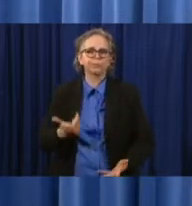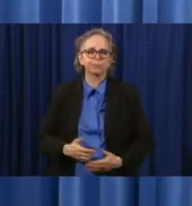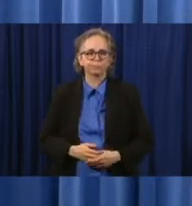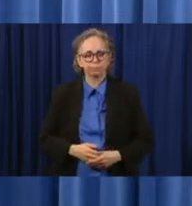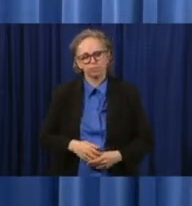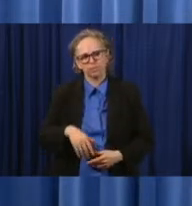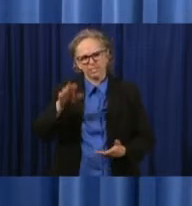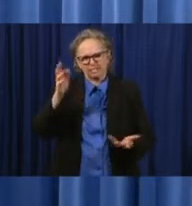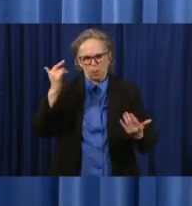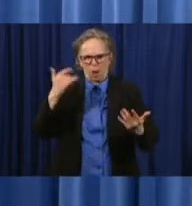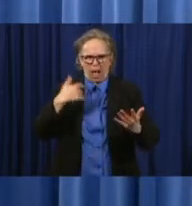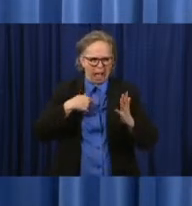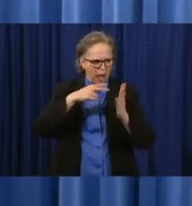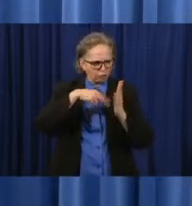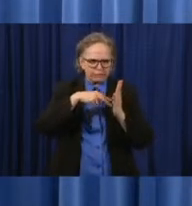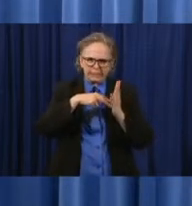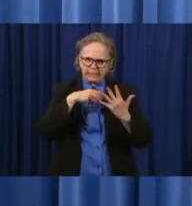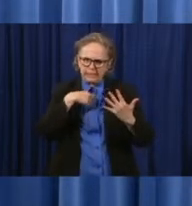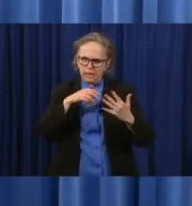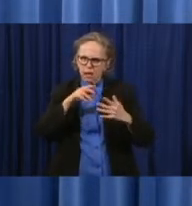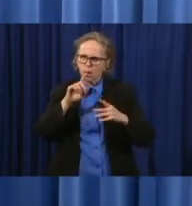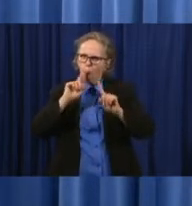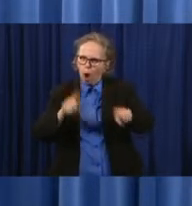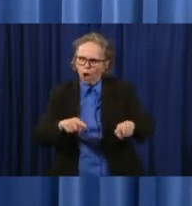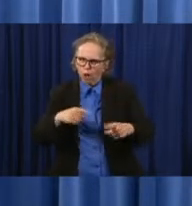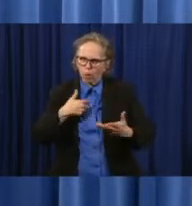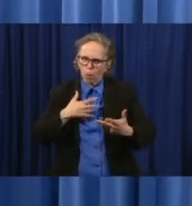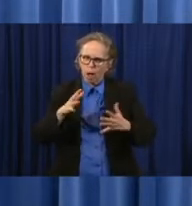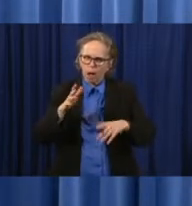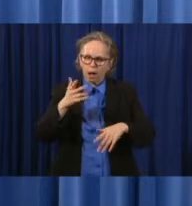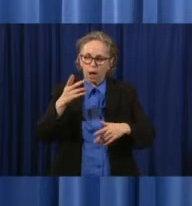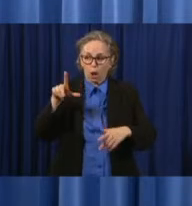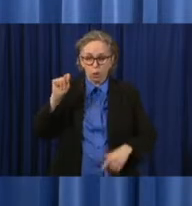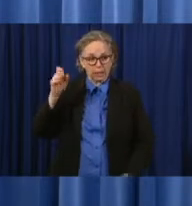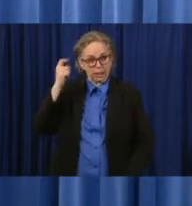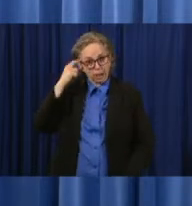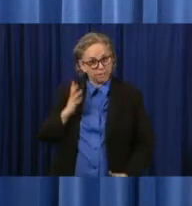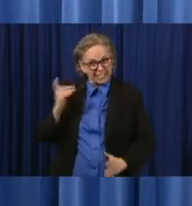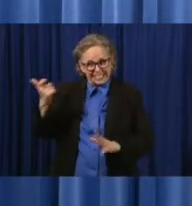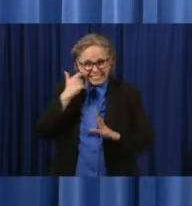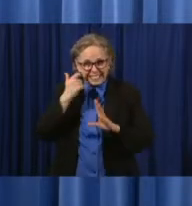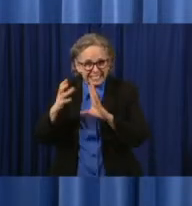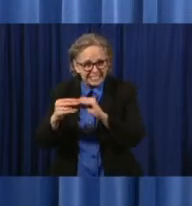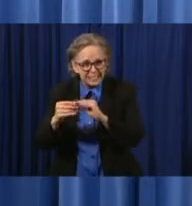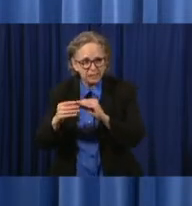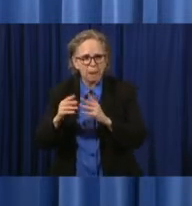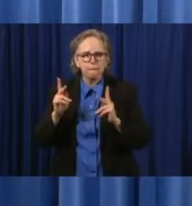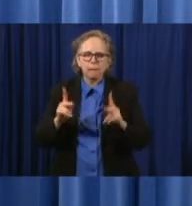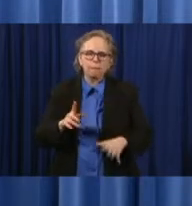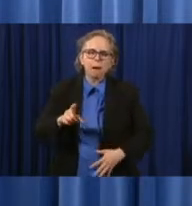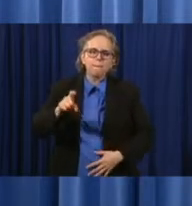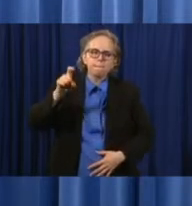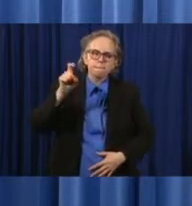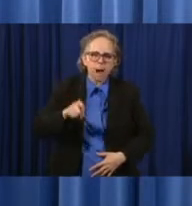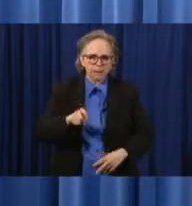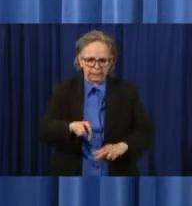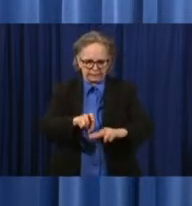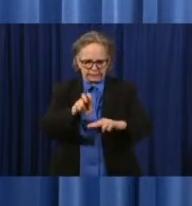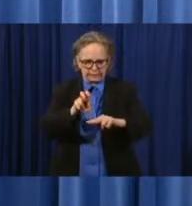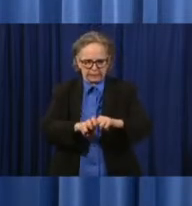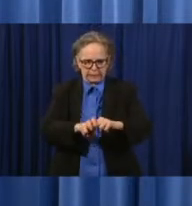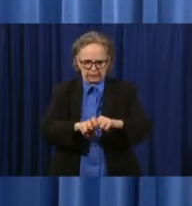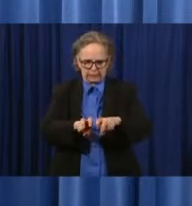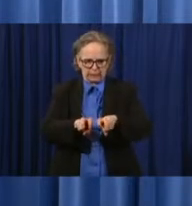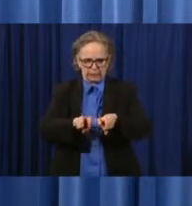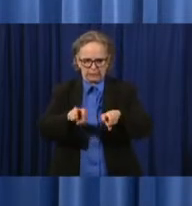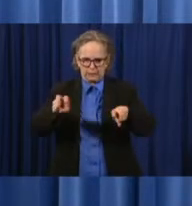order again, and the Lieutenant Governor referenced it. People have to be seated. And that was done for a reason. That was